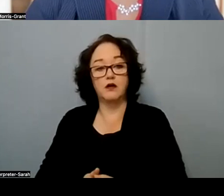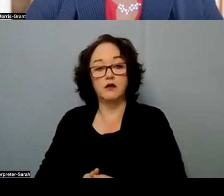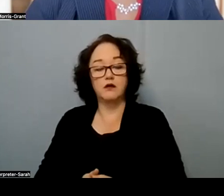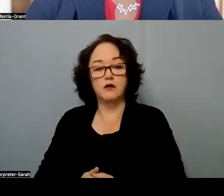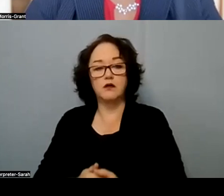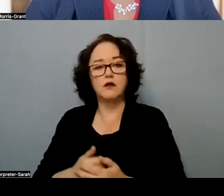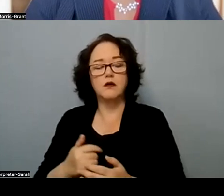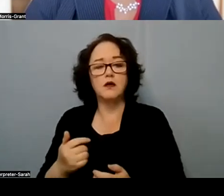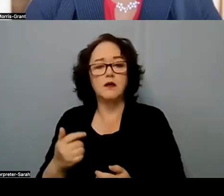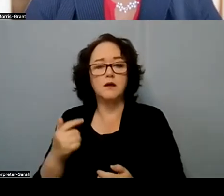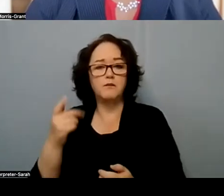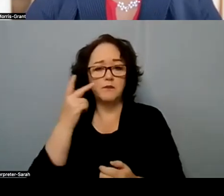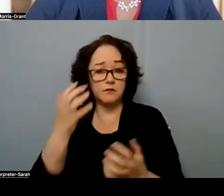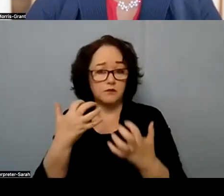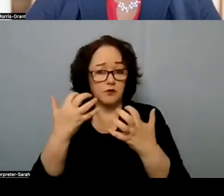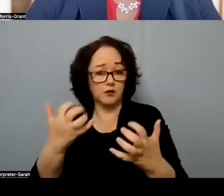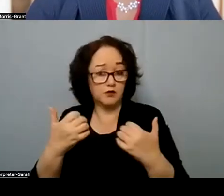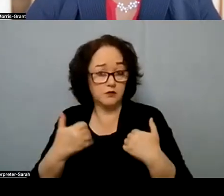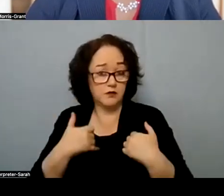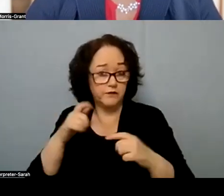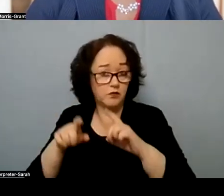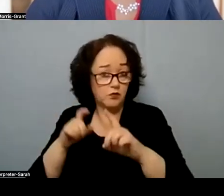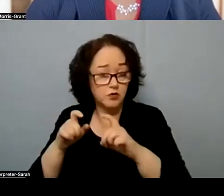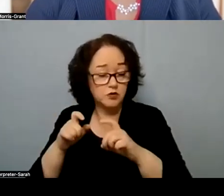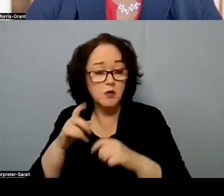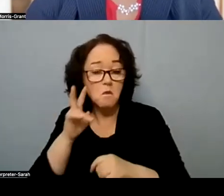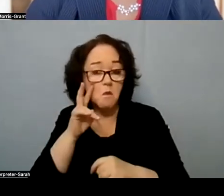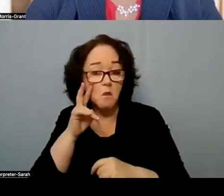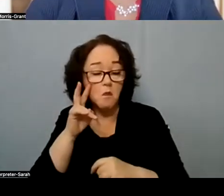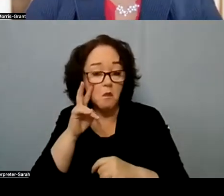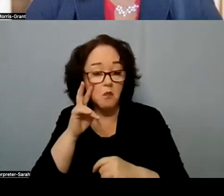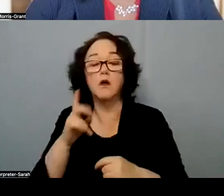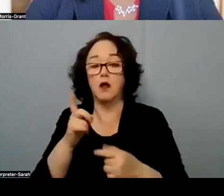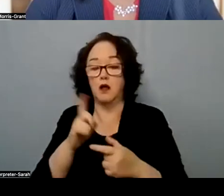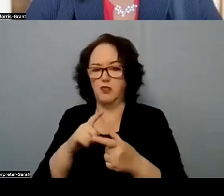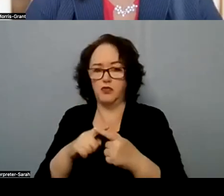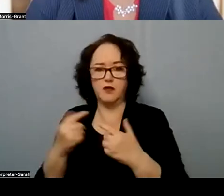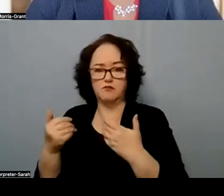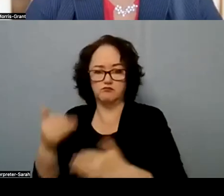audience and then move us back into the presentation. Sure.